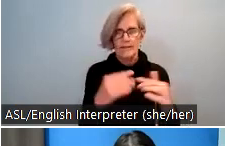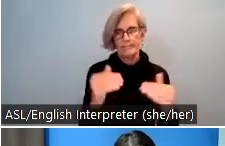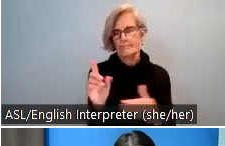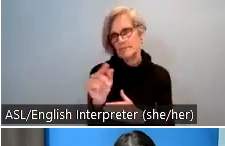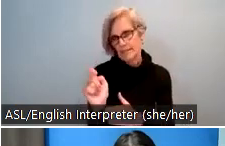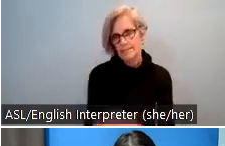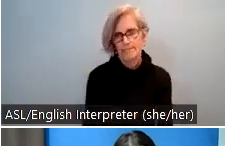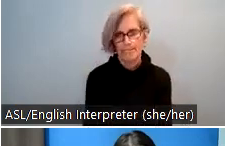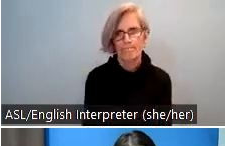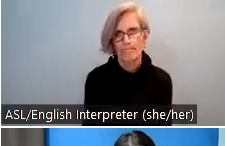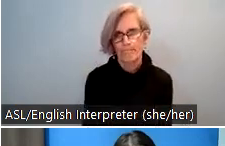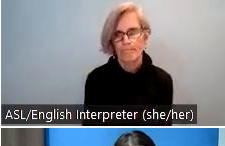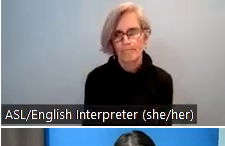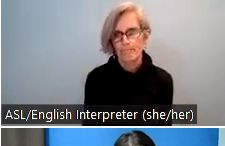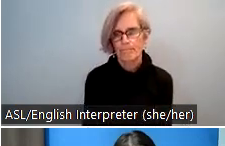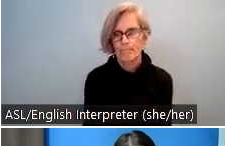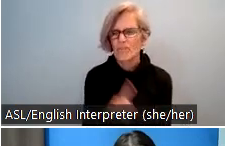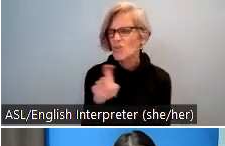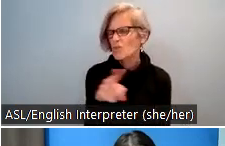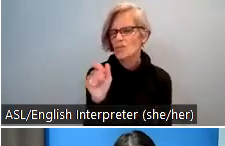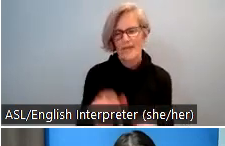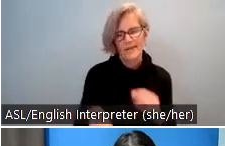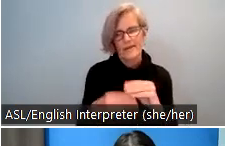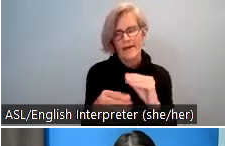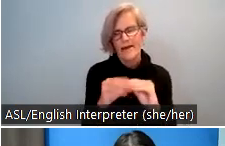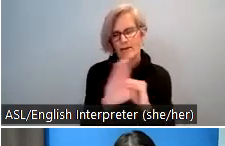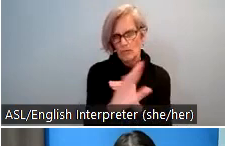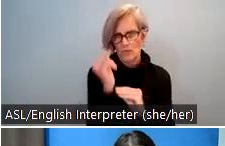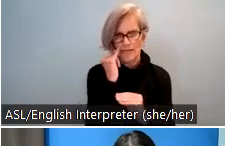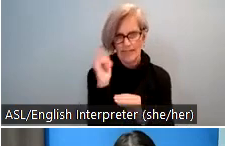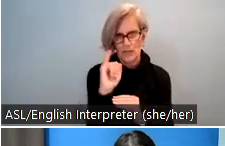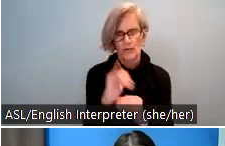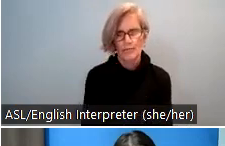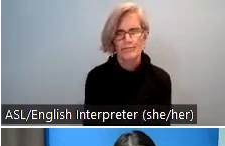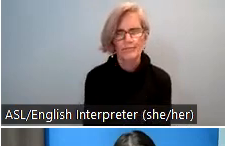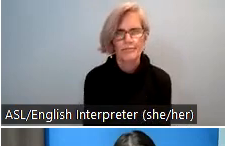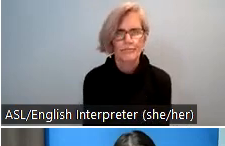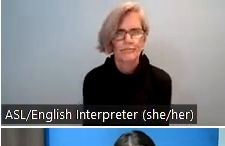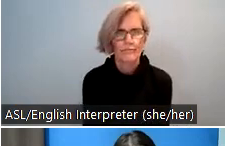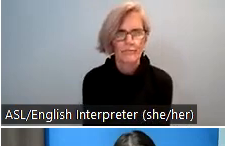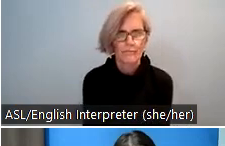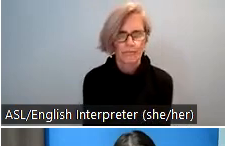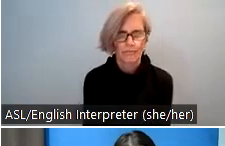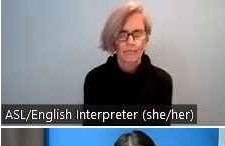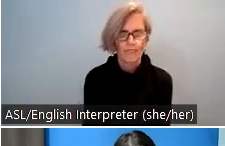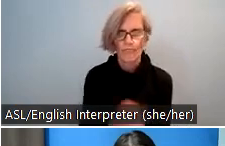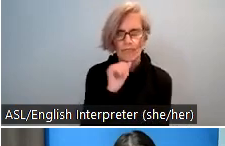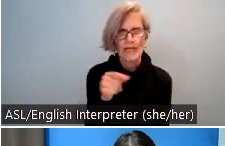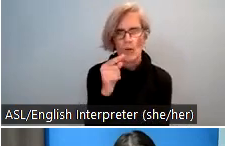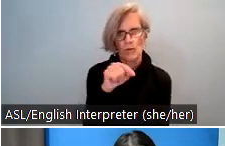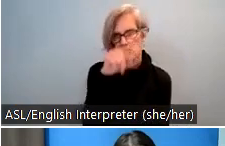here. So there are opportunities to add some ideas that are not captured in the examples that